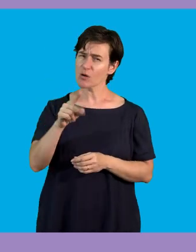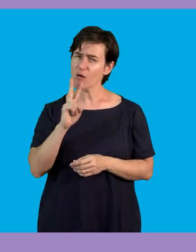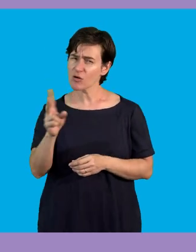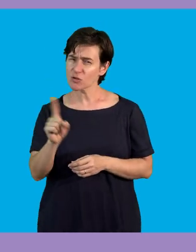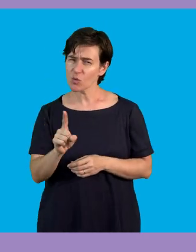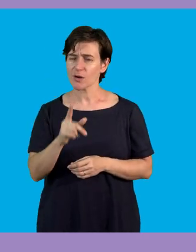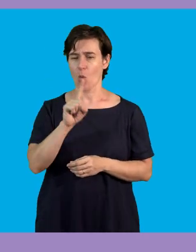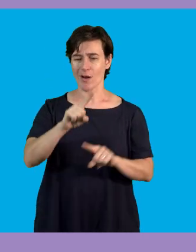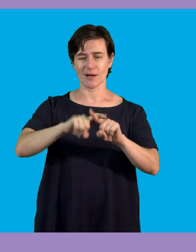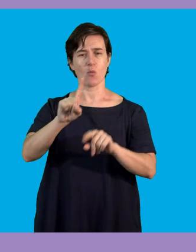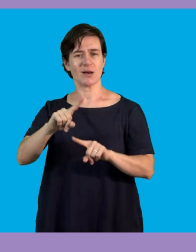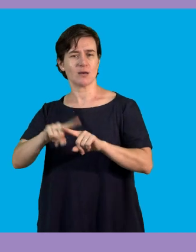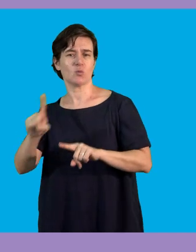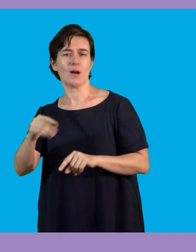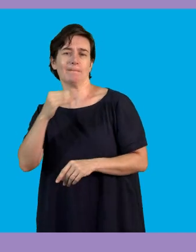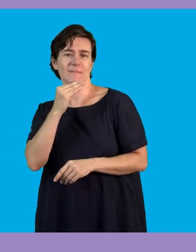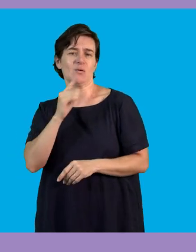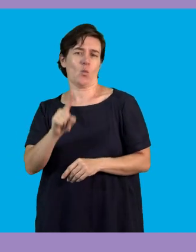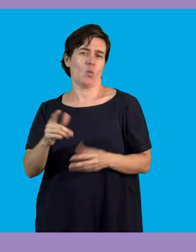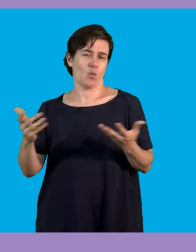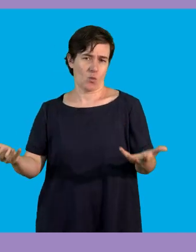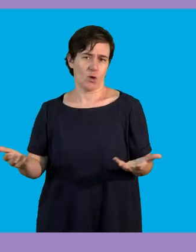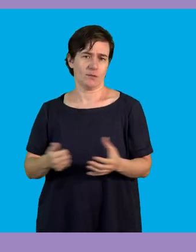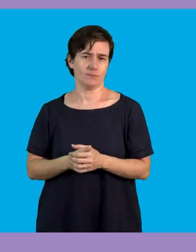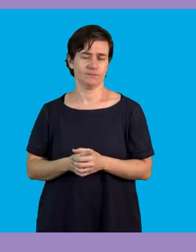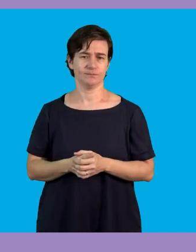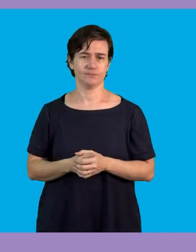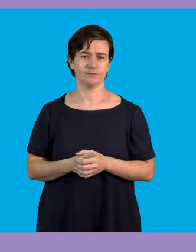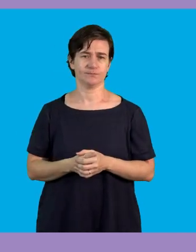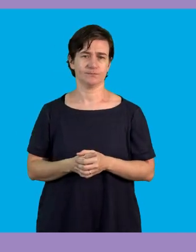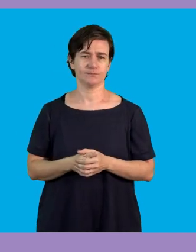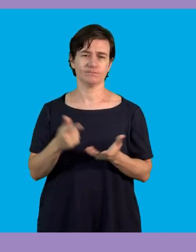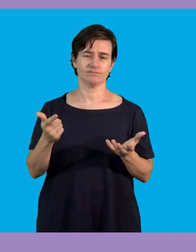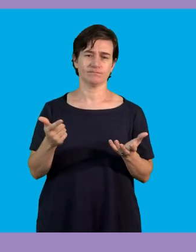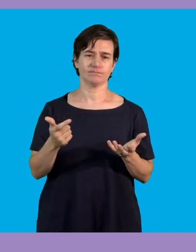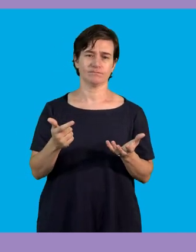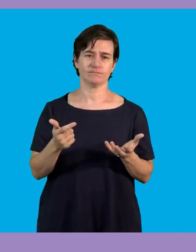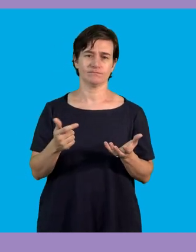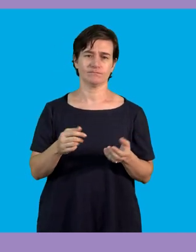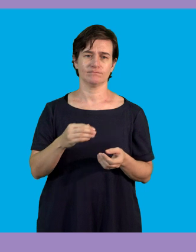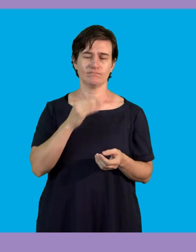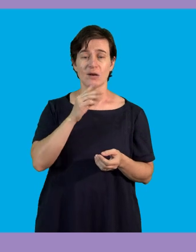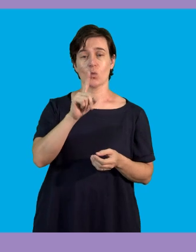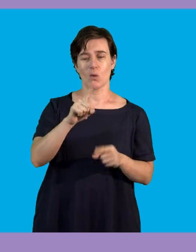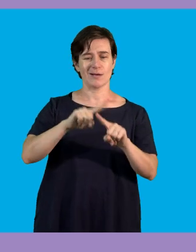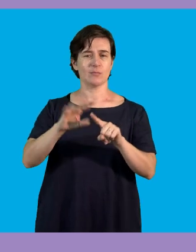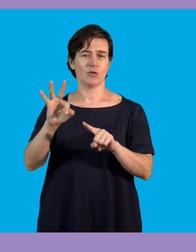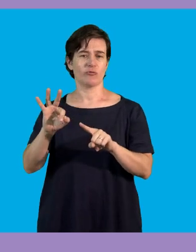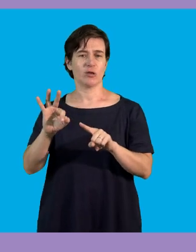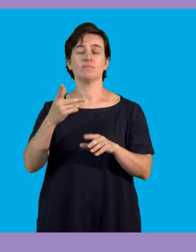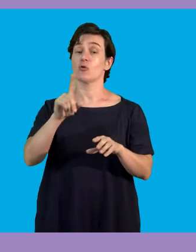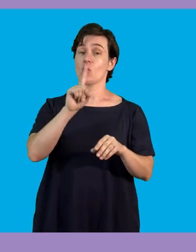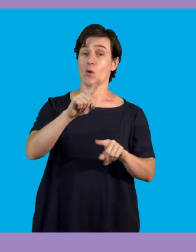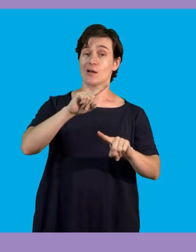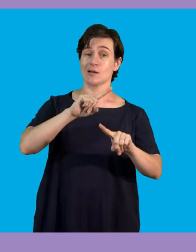cubed is 1 multiplied by 1 multiplied by 1. That's the representation of a cube, so it would be 1 times 3, which